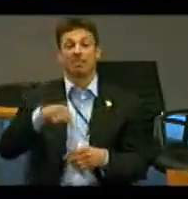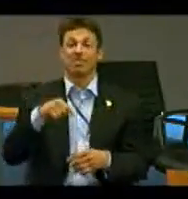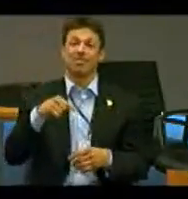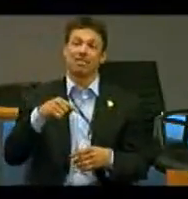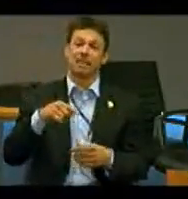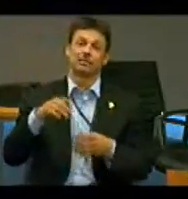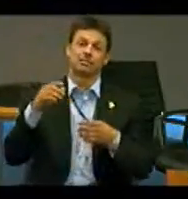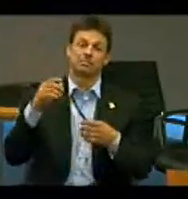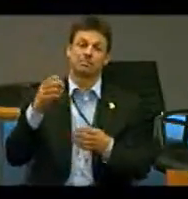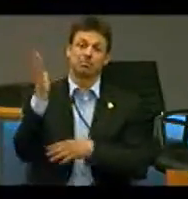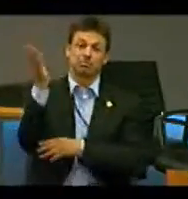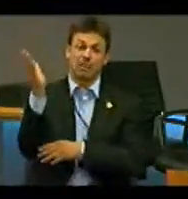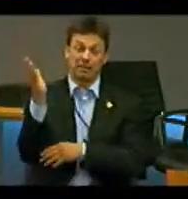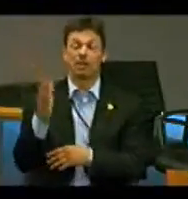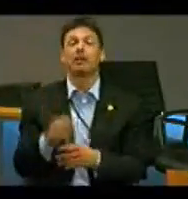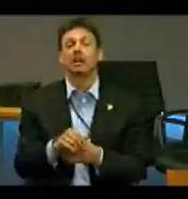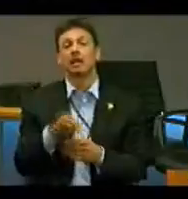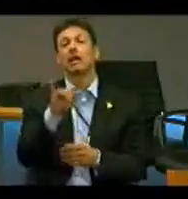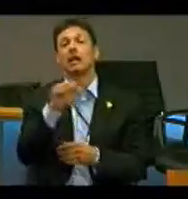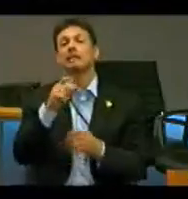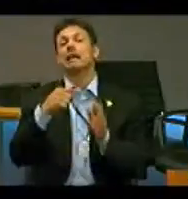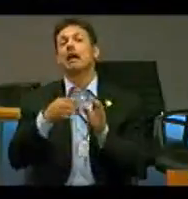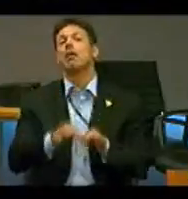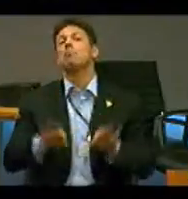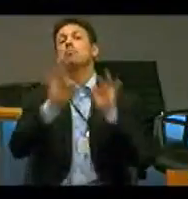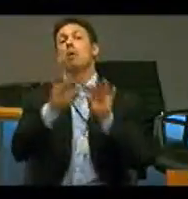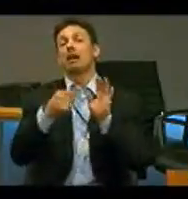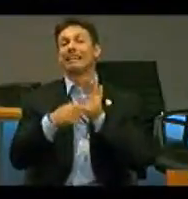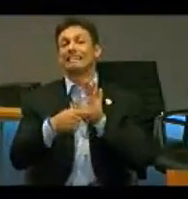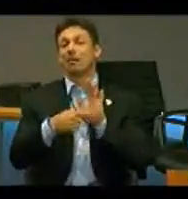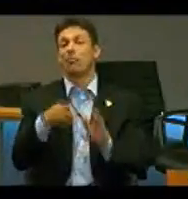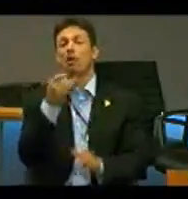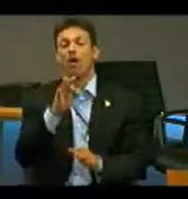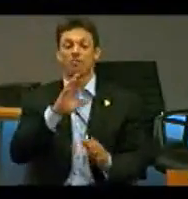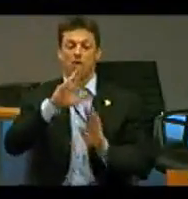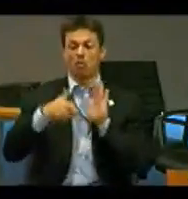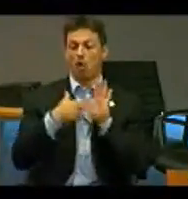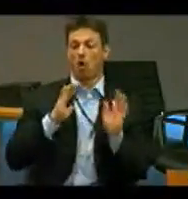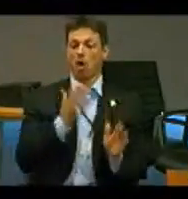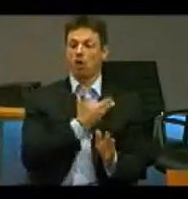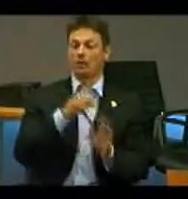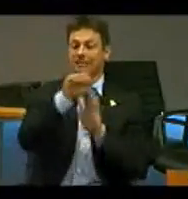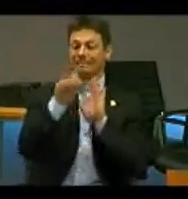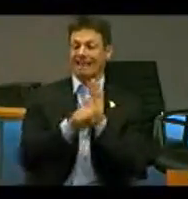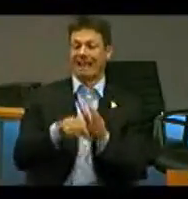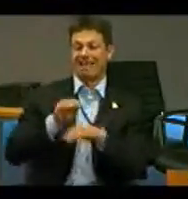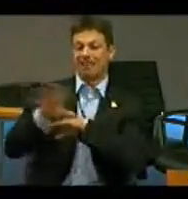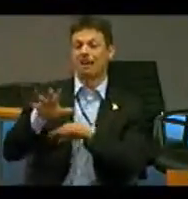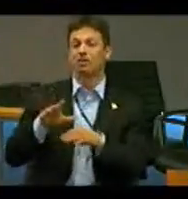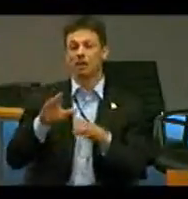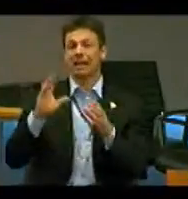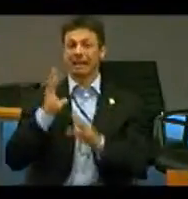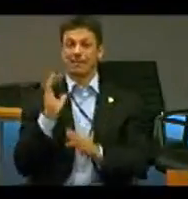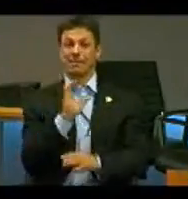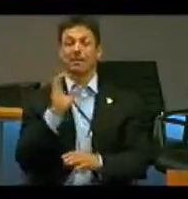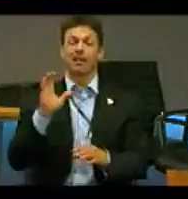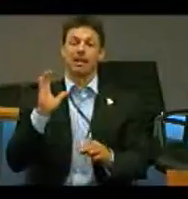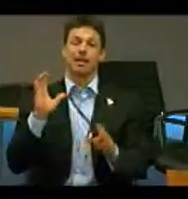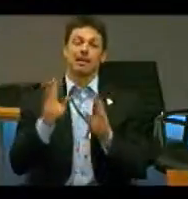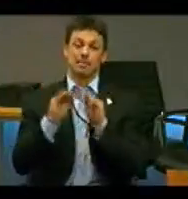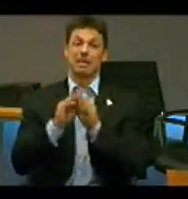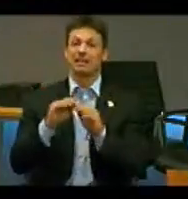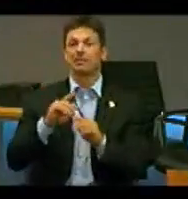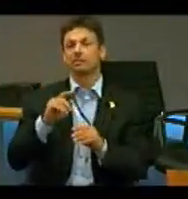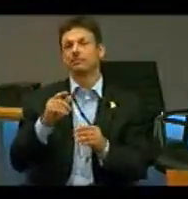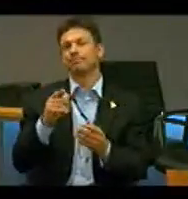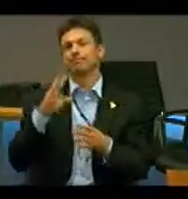as Catherine notes, is an important example of the role that our state advisory committees play. Last year, when the